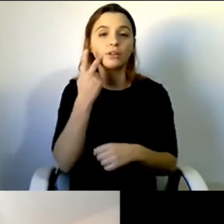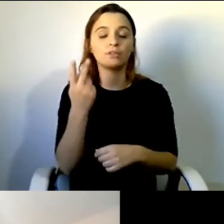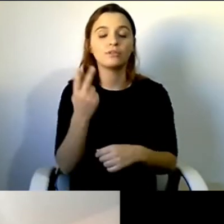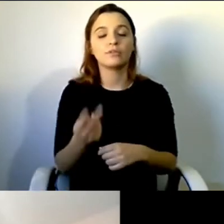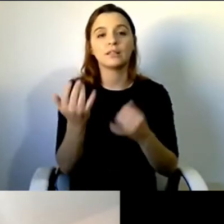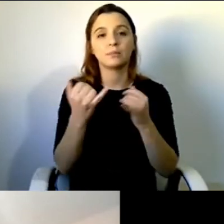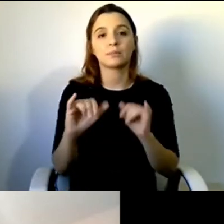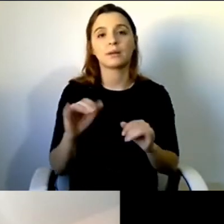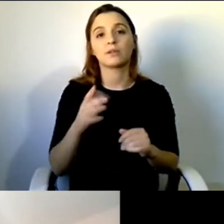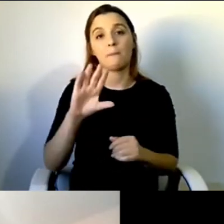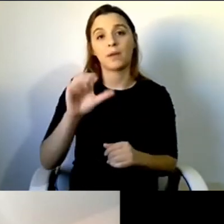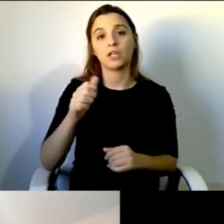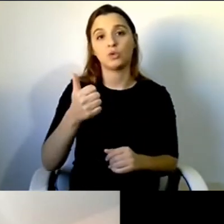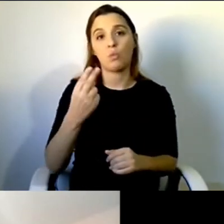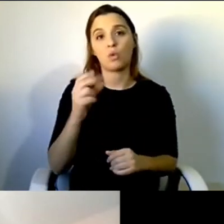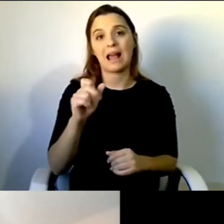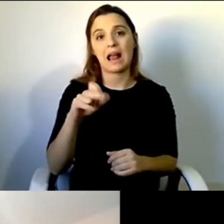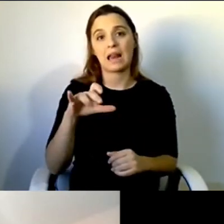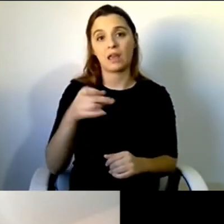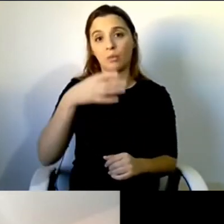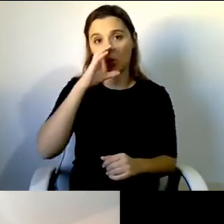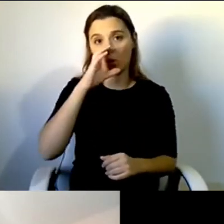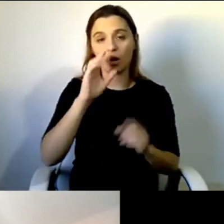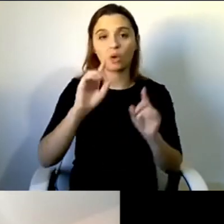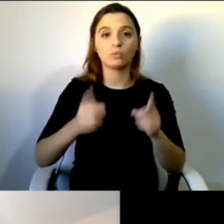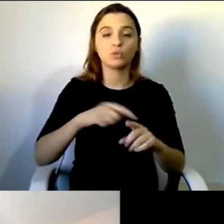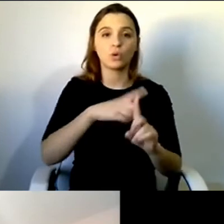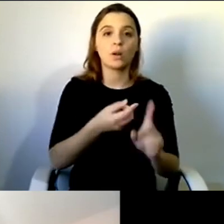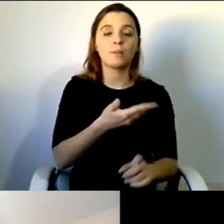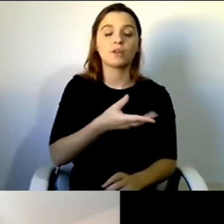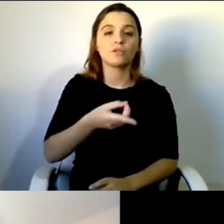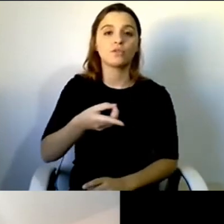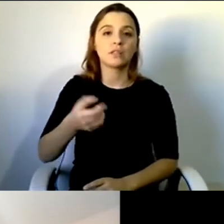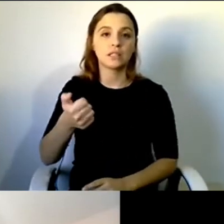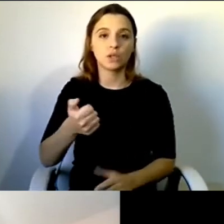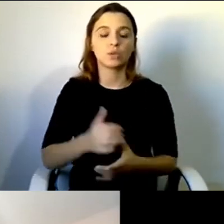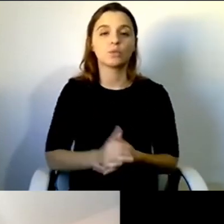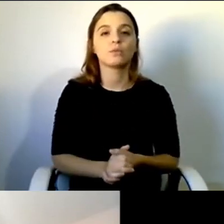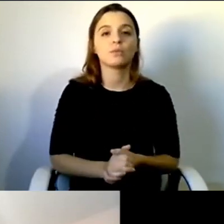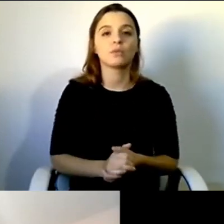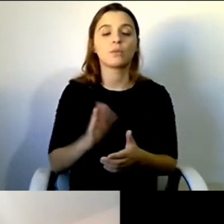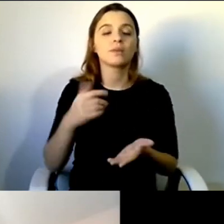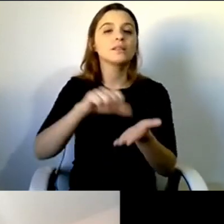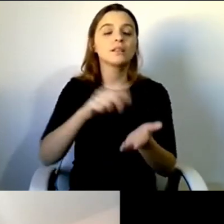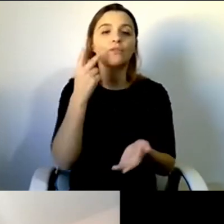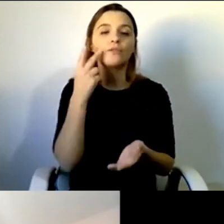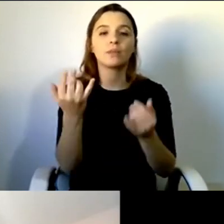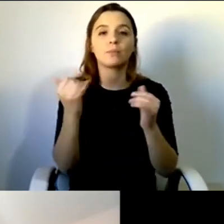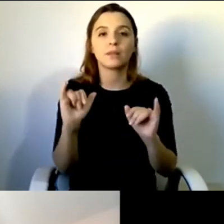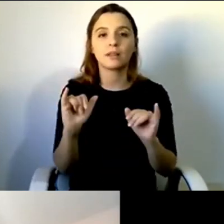started in 1995 when the Center for Independent Living in Sofia was